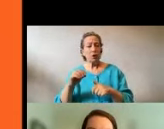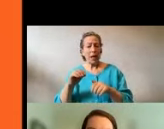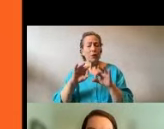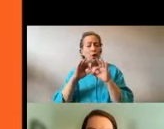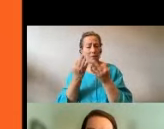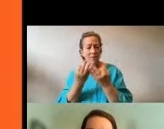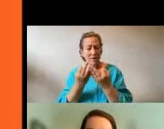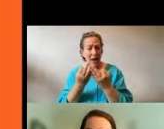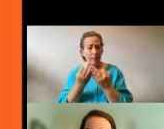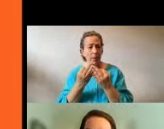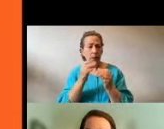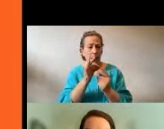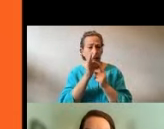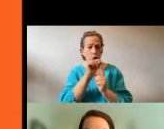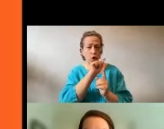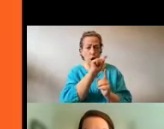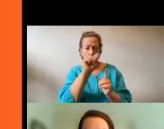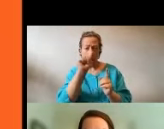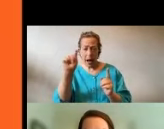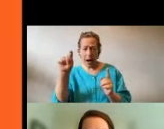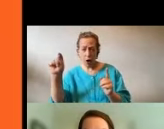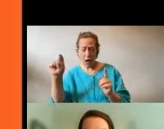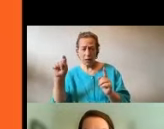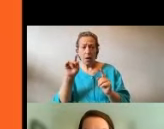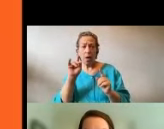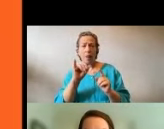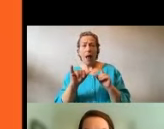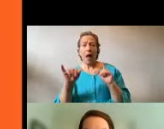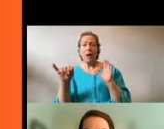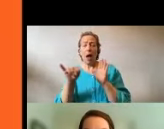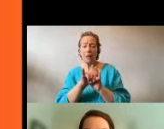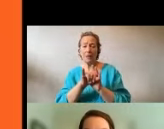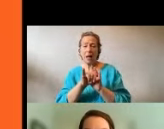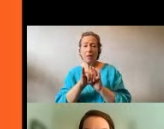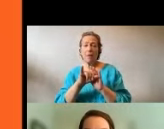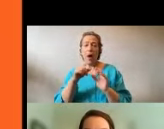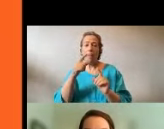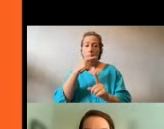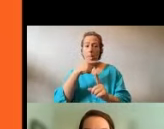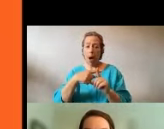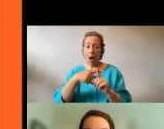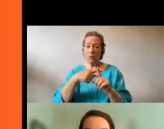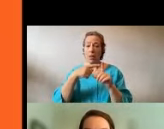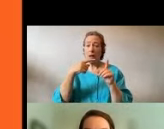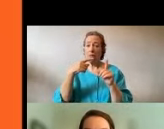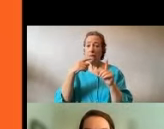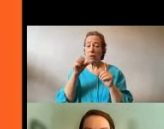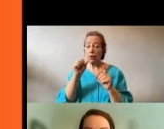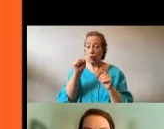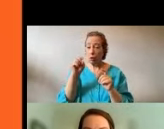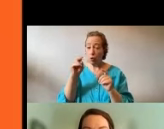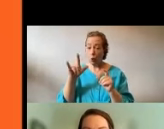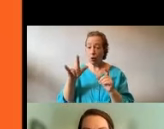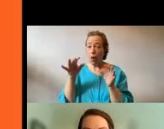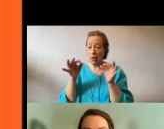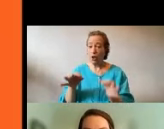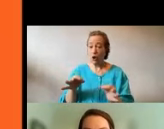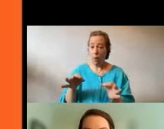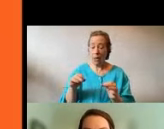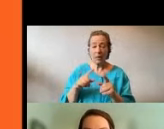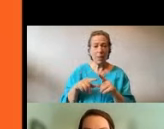zip codes that identify positive social determinants of health on their screeners, that significantly less than